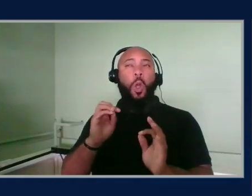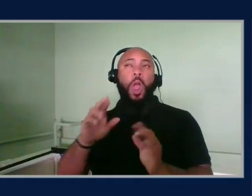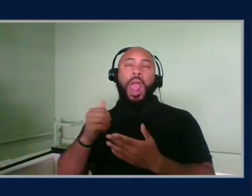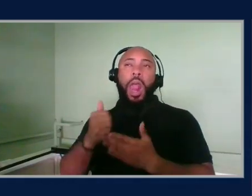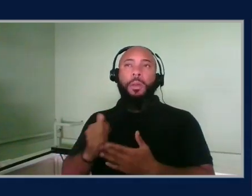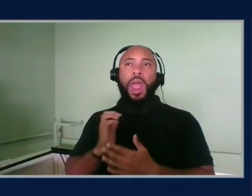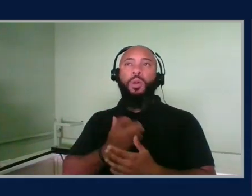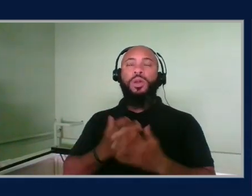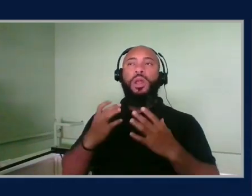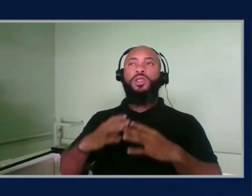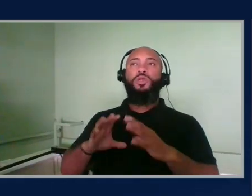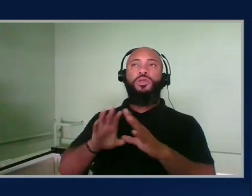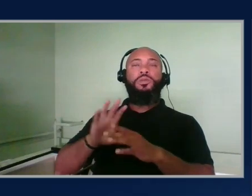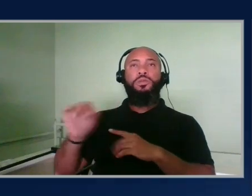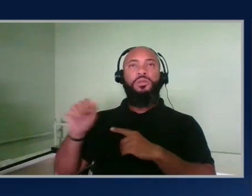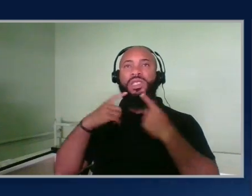here?